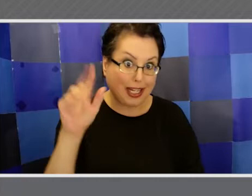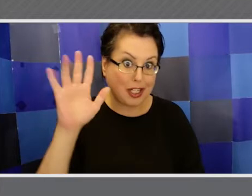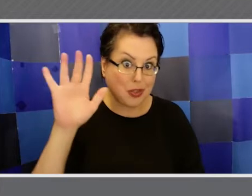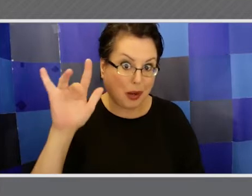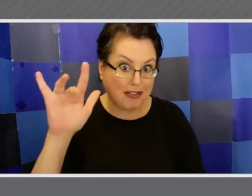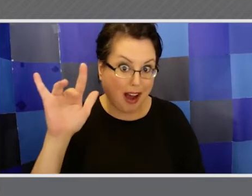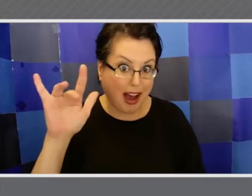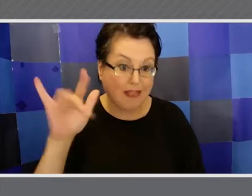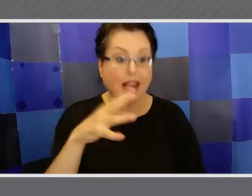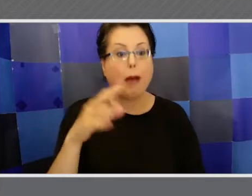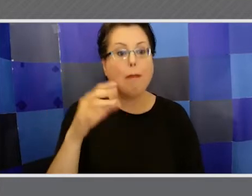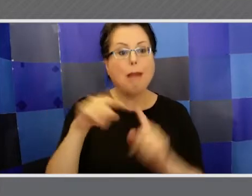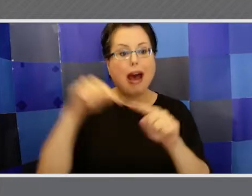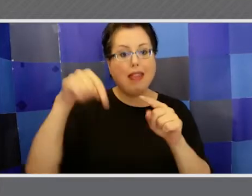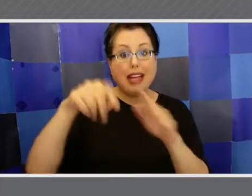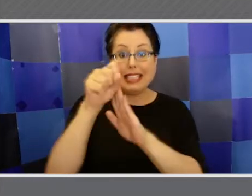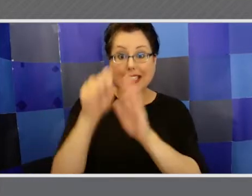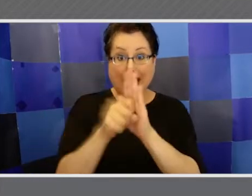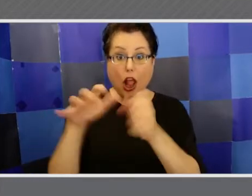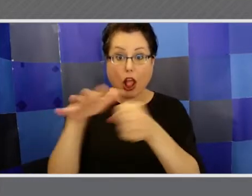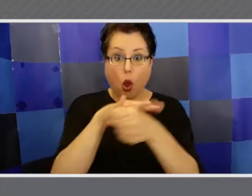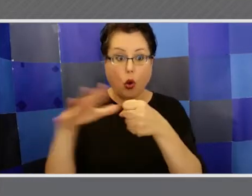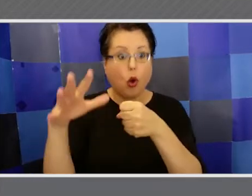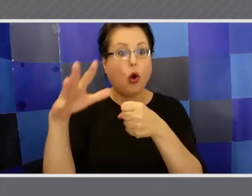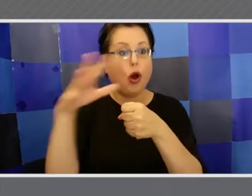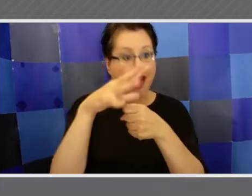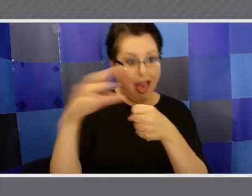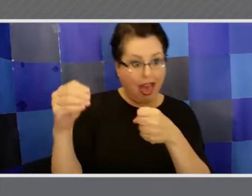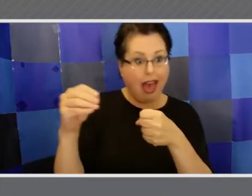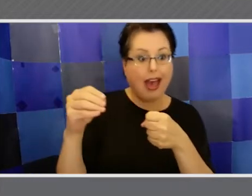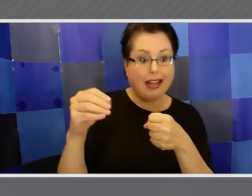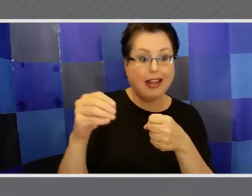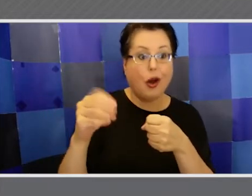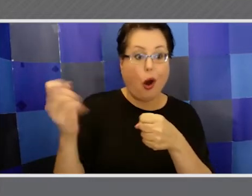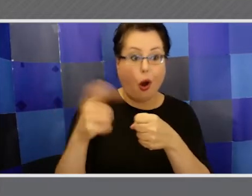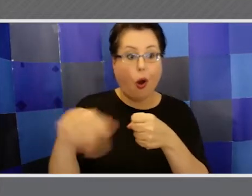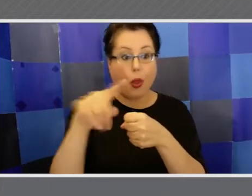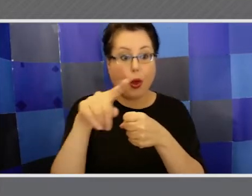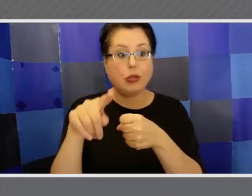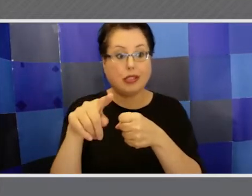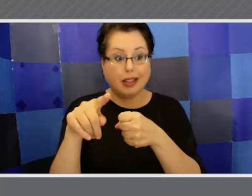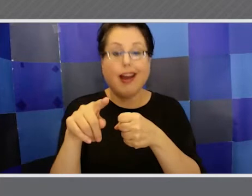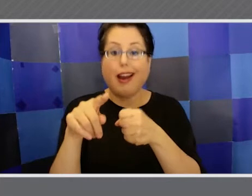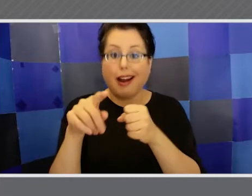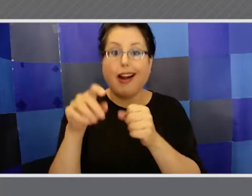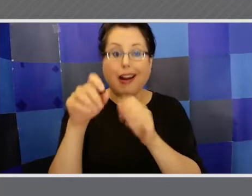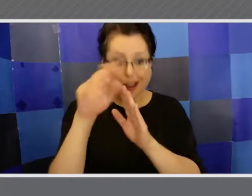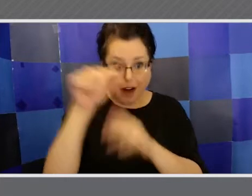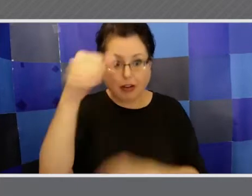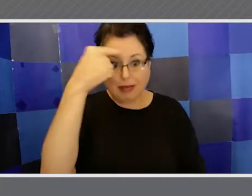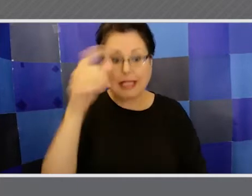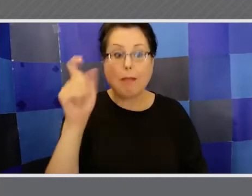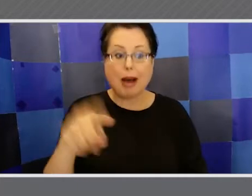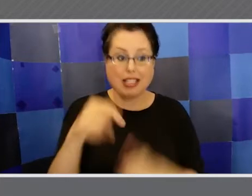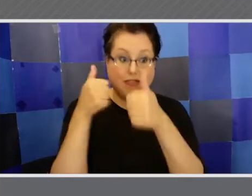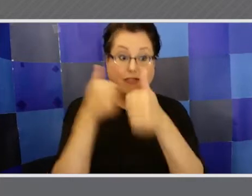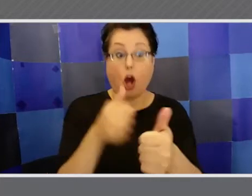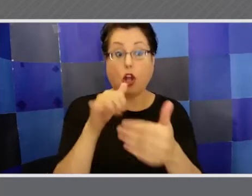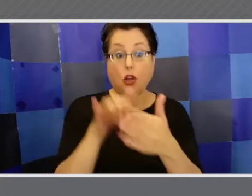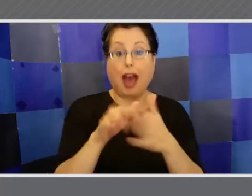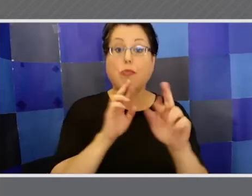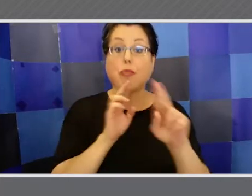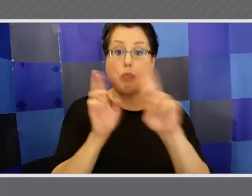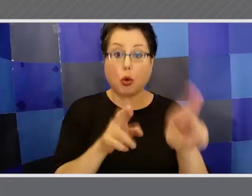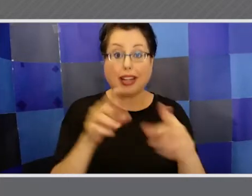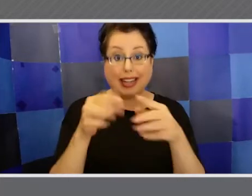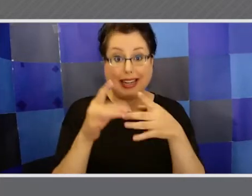tribal governments have to follow reporting guidelines set by the U.S. Department of Treasury. This guidance is pretty strict. Everything